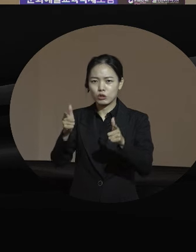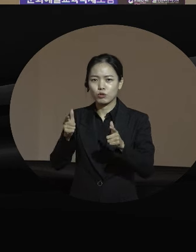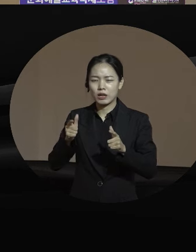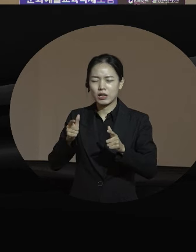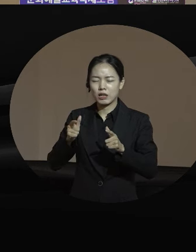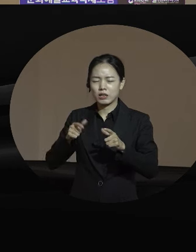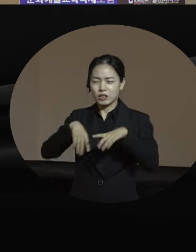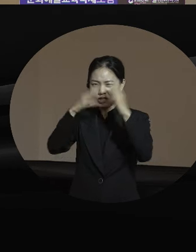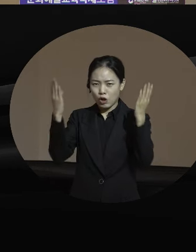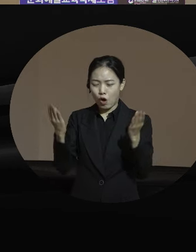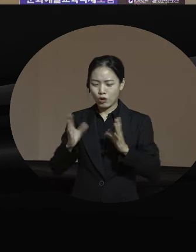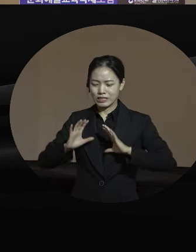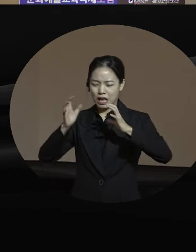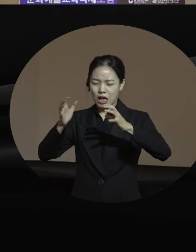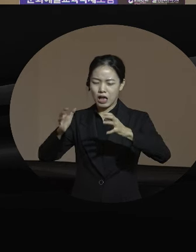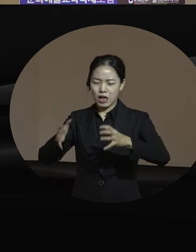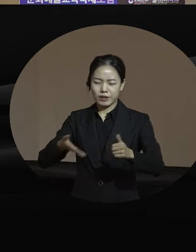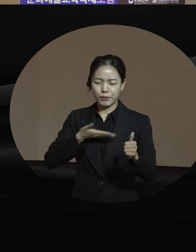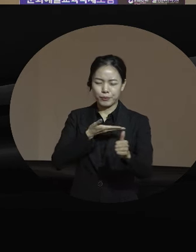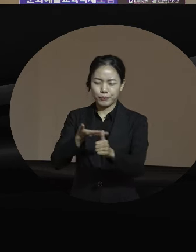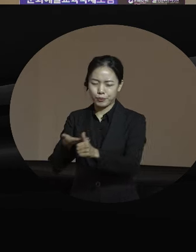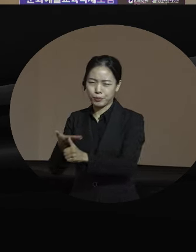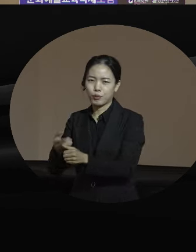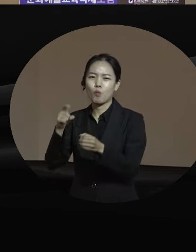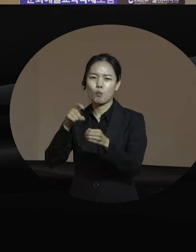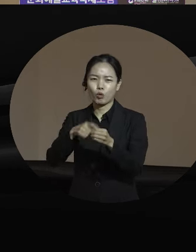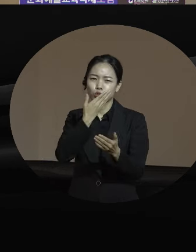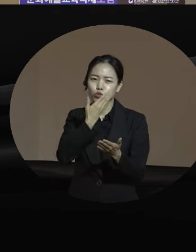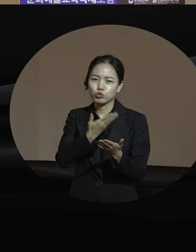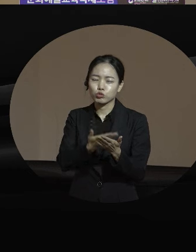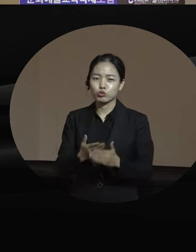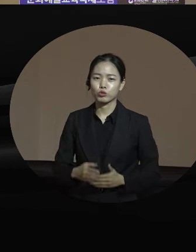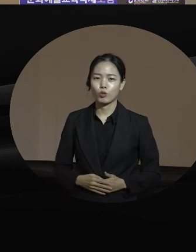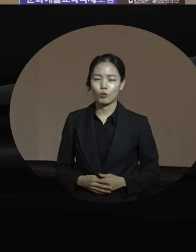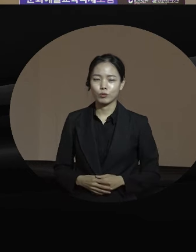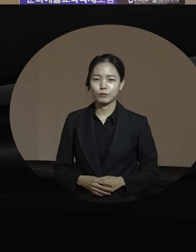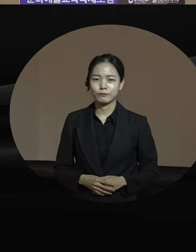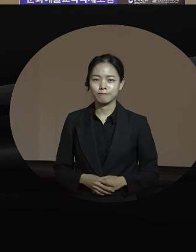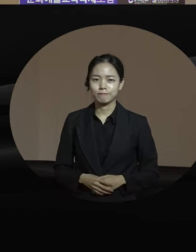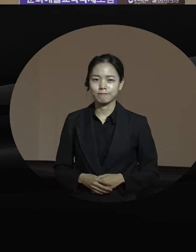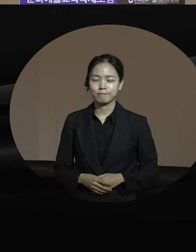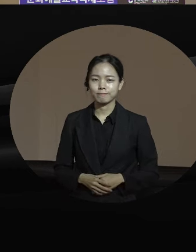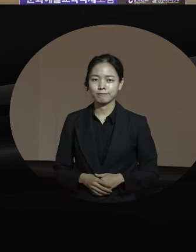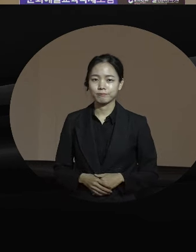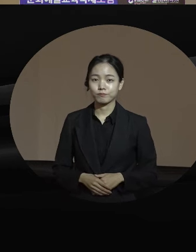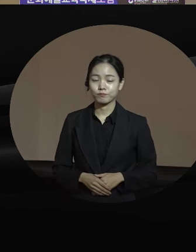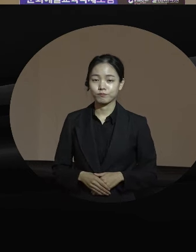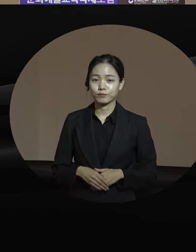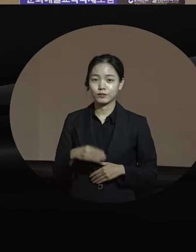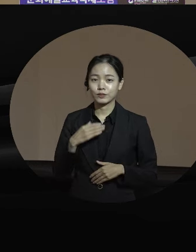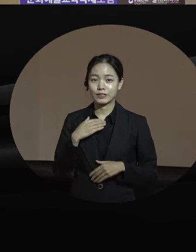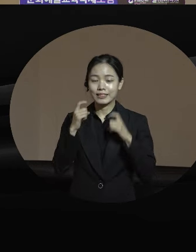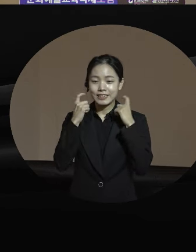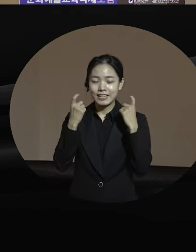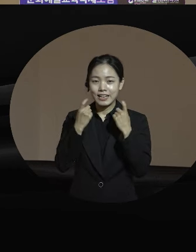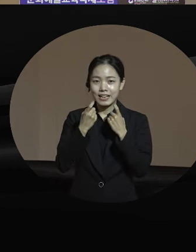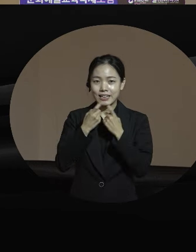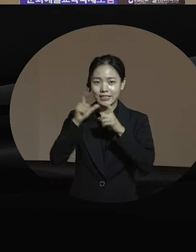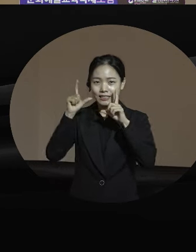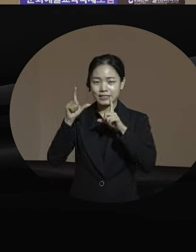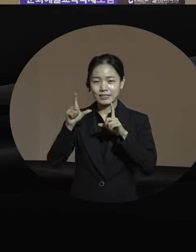reach. We must recognize the invaluable role of arts and culture education in equipping individuals with